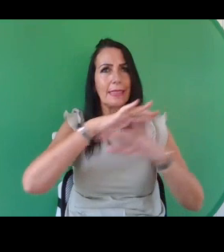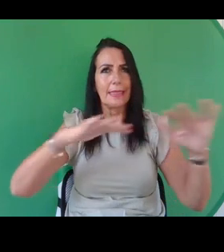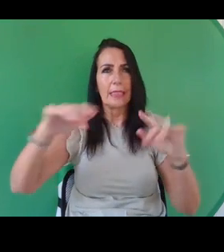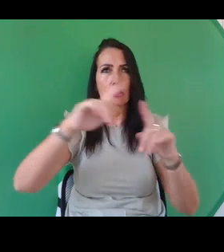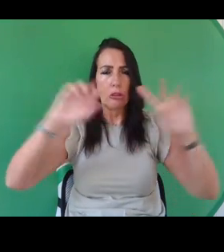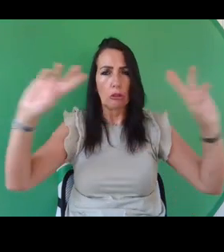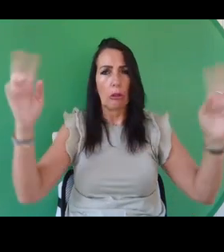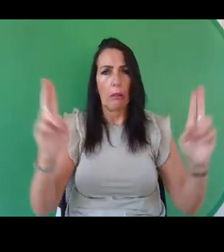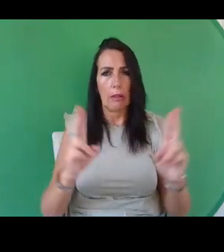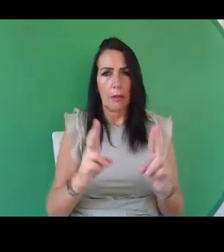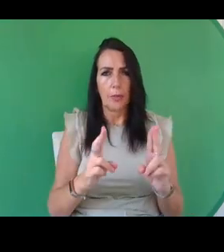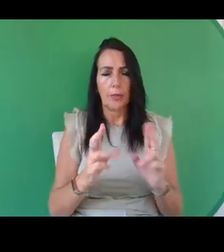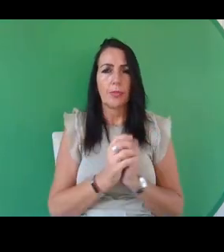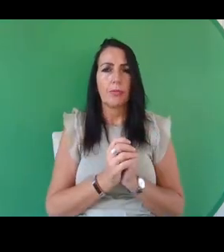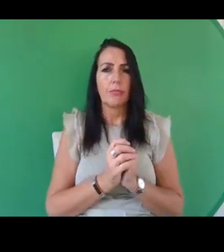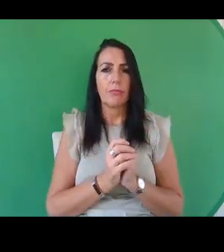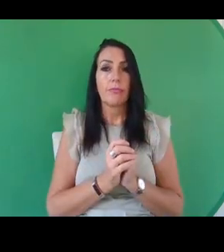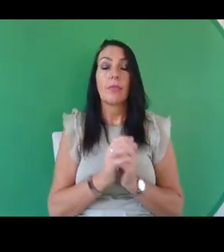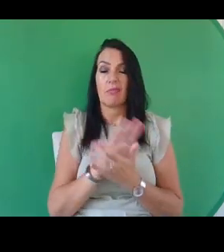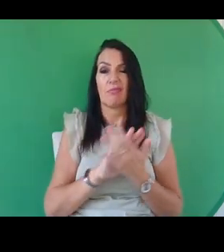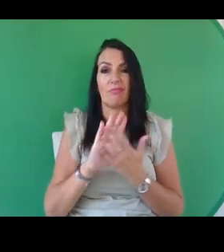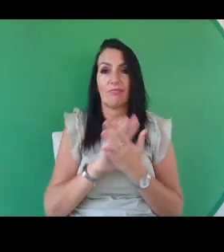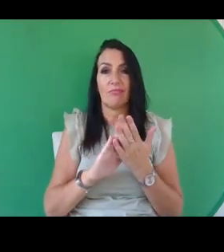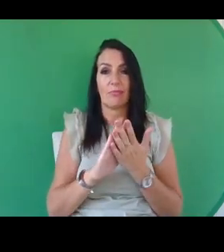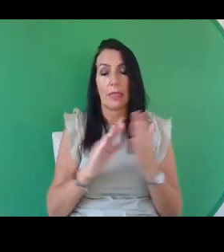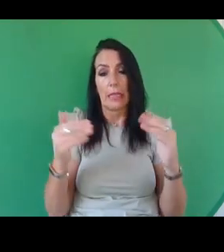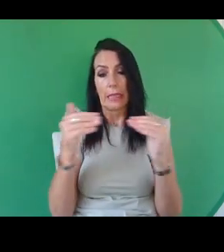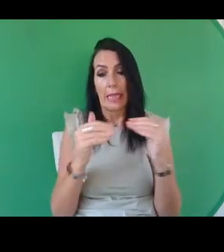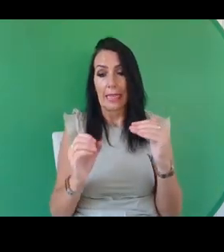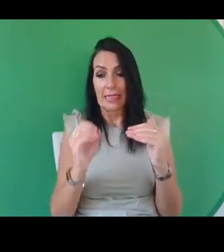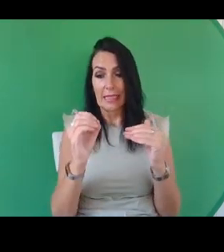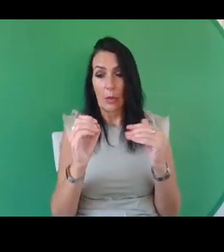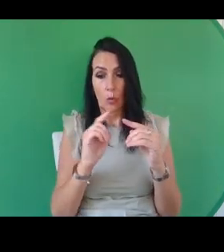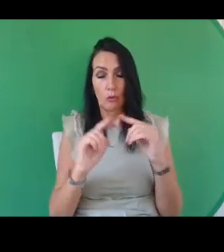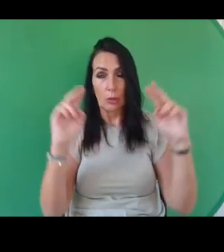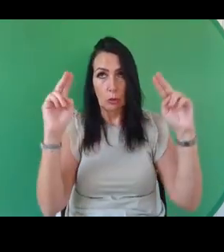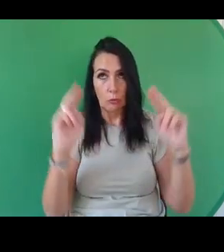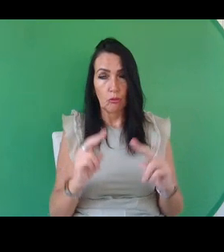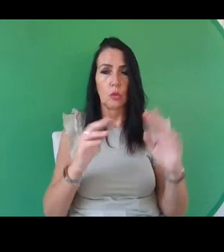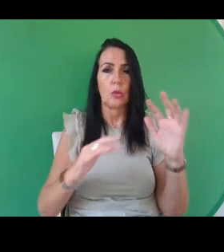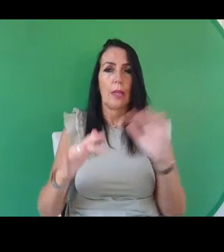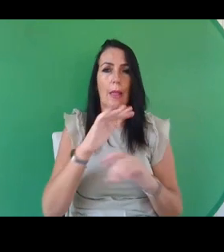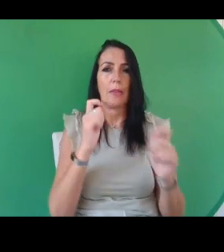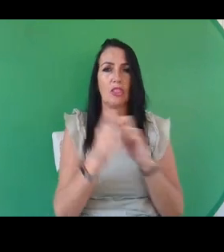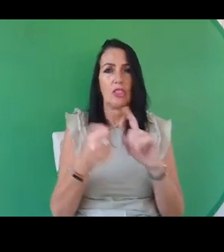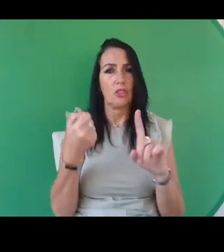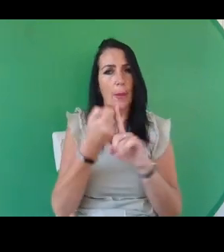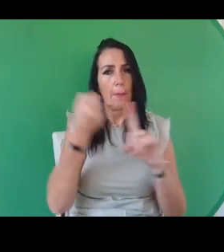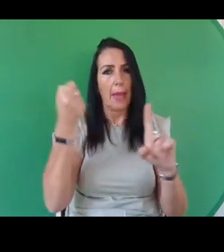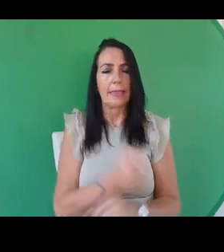words, it's where you start on your journey of reaching net zero and reducing the impact of climate change.